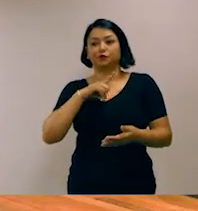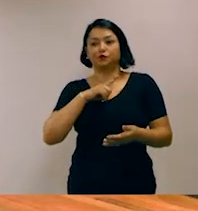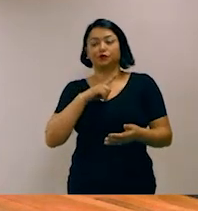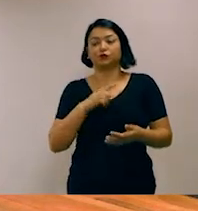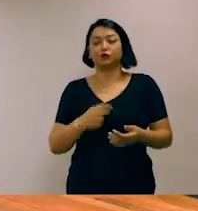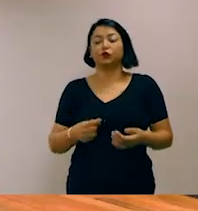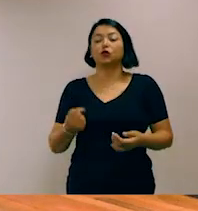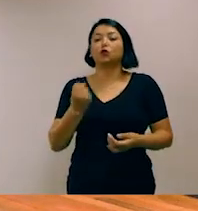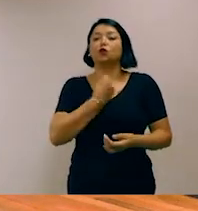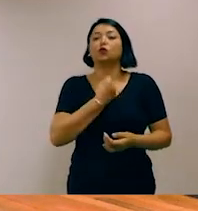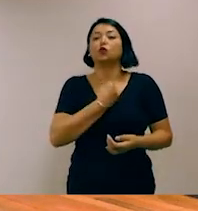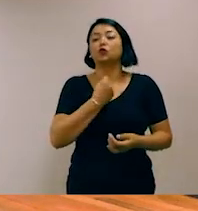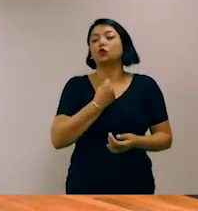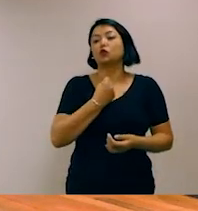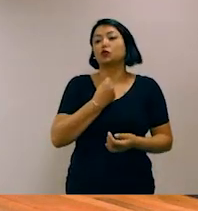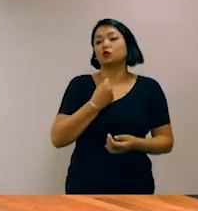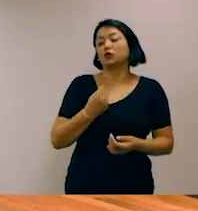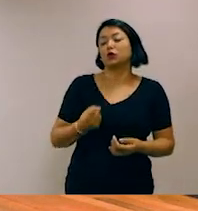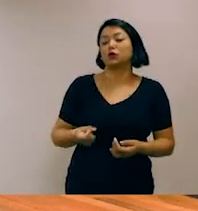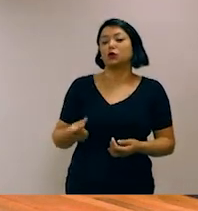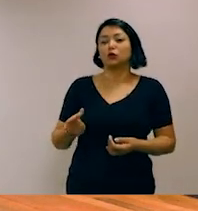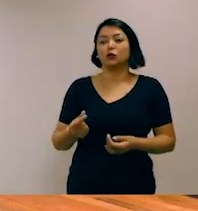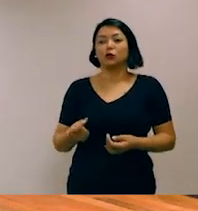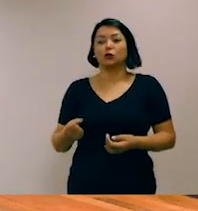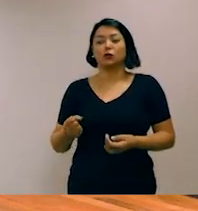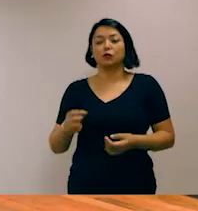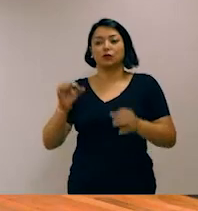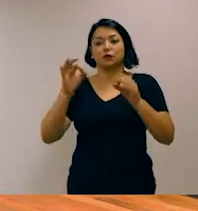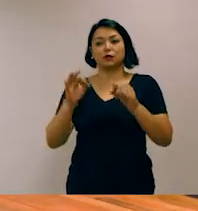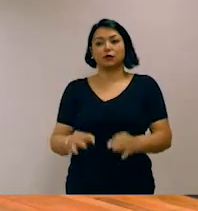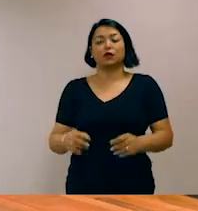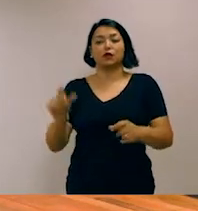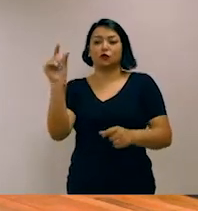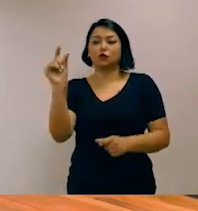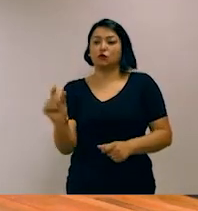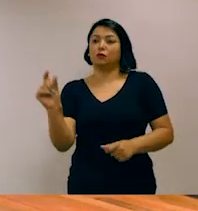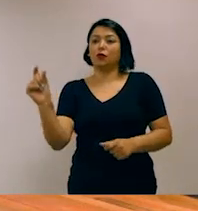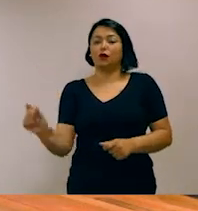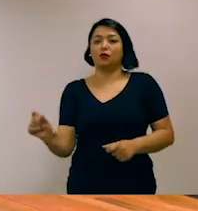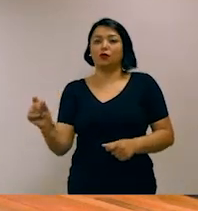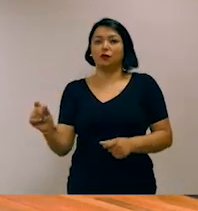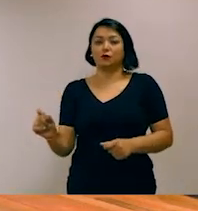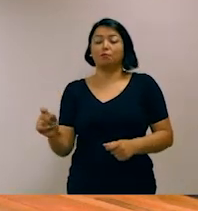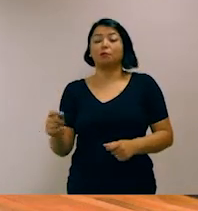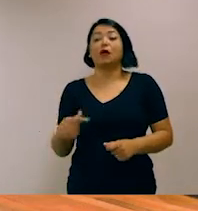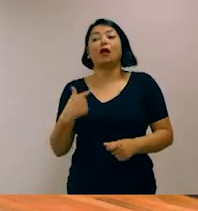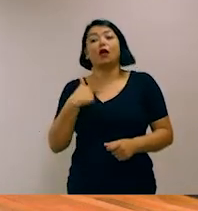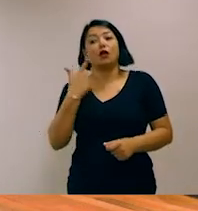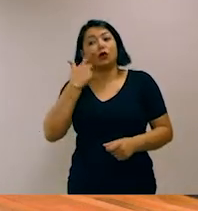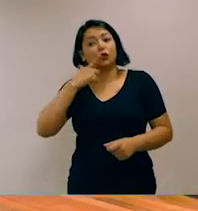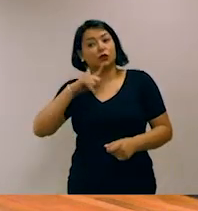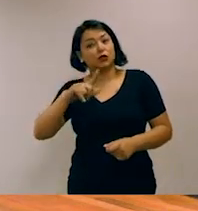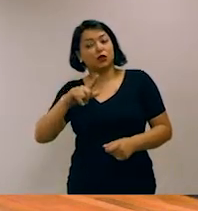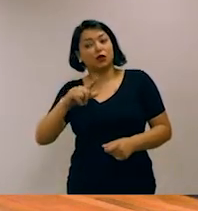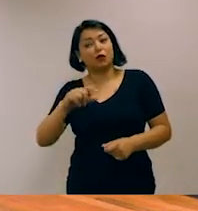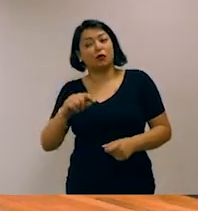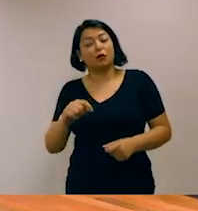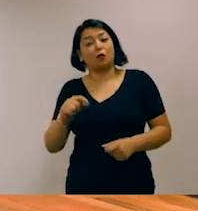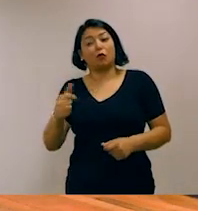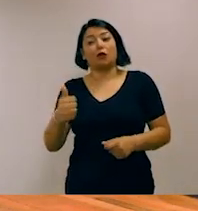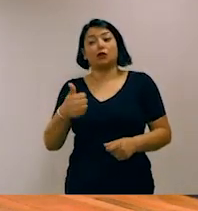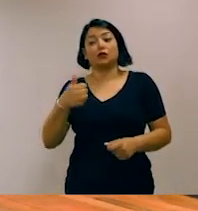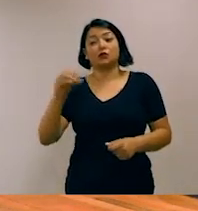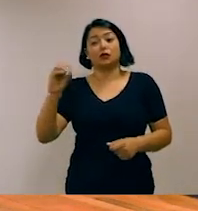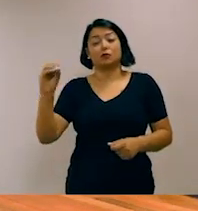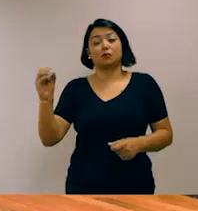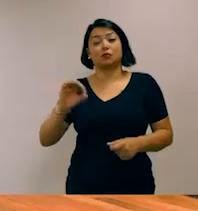amount of documents of X number of valid words. And this was very, very restrictive. And so, but this was